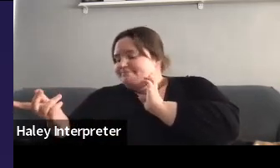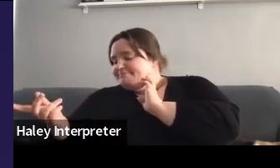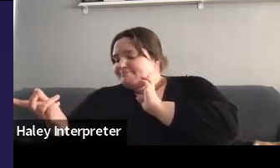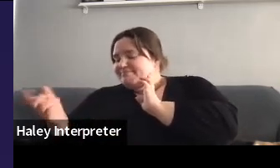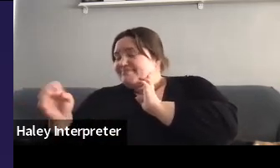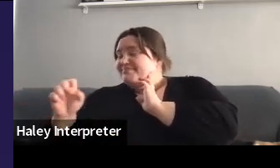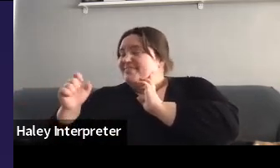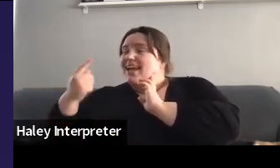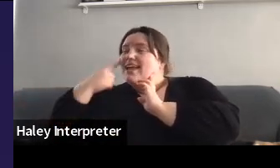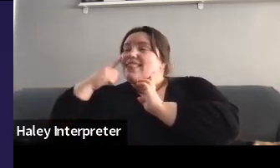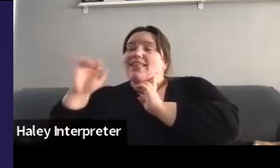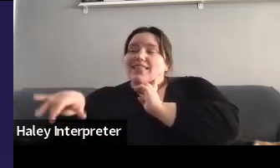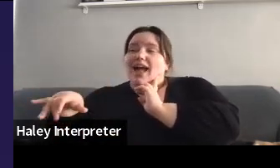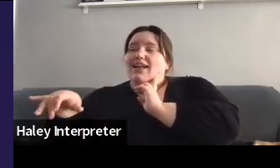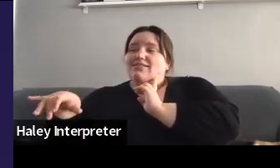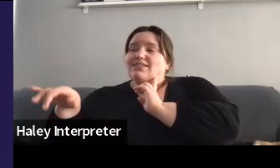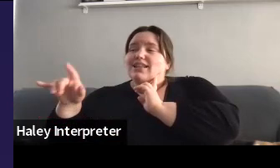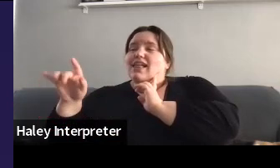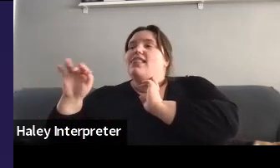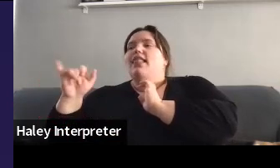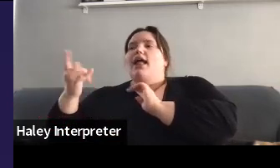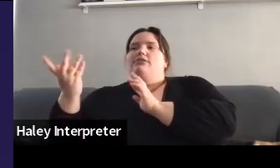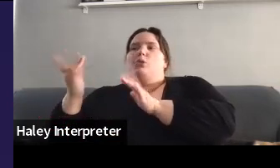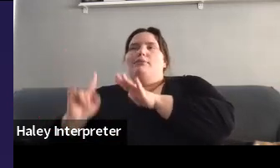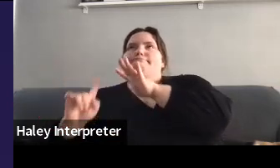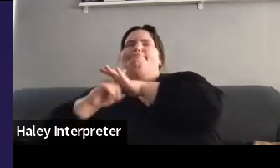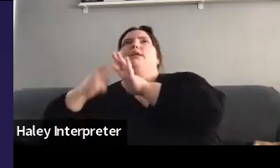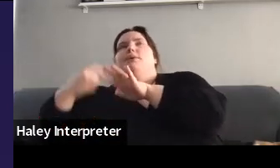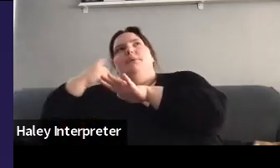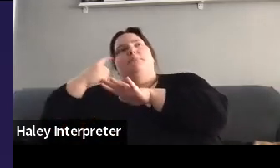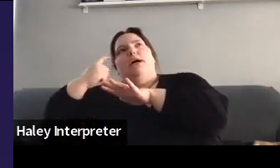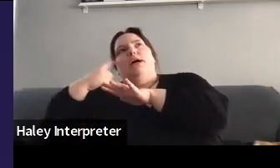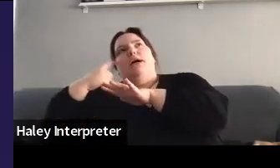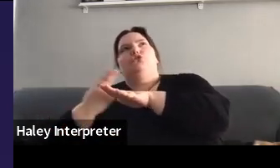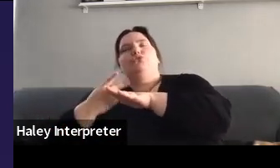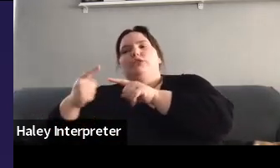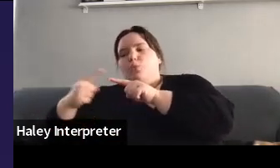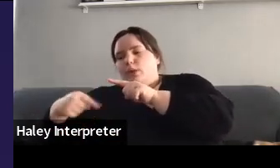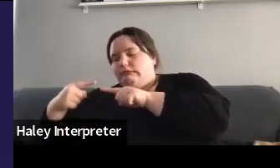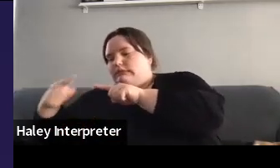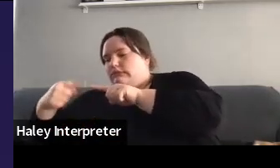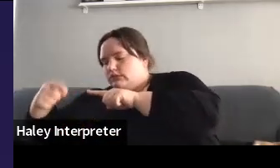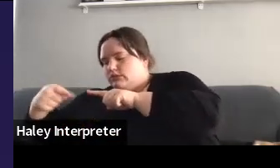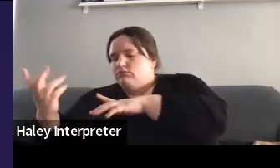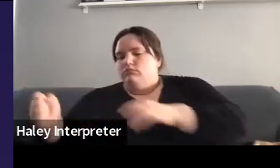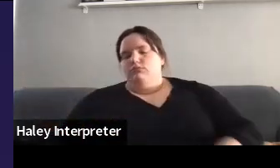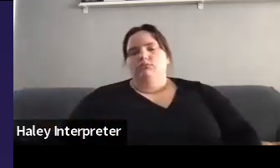Yeah, I think that's what comes to the top of my head too, using those things on wheels. Mm-hmm.